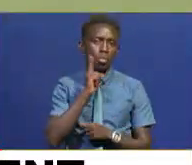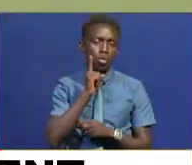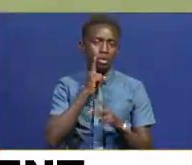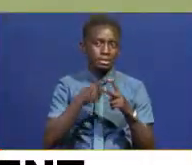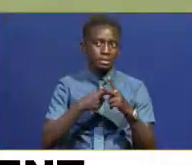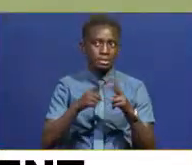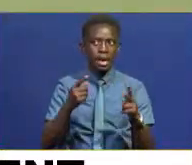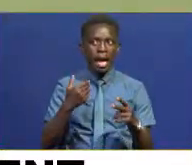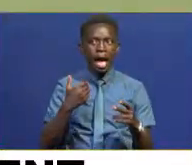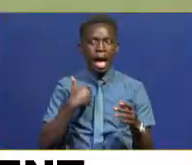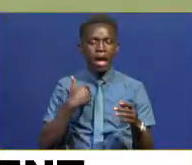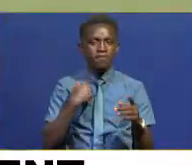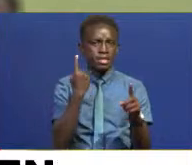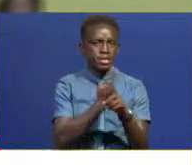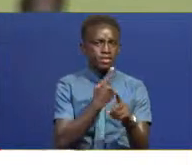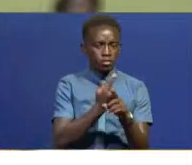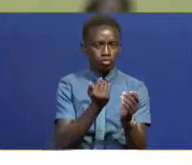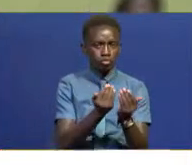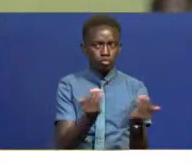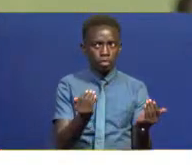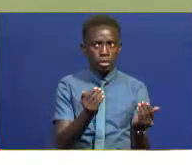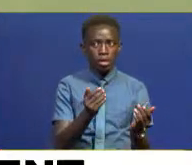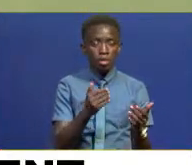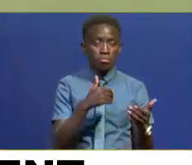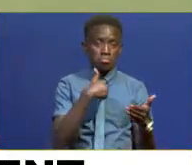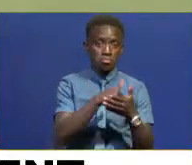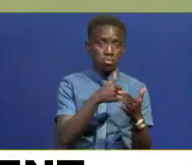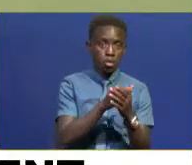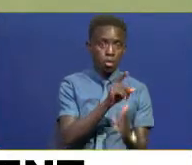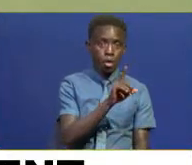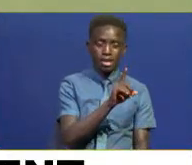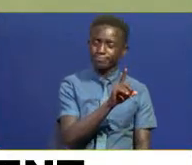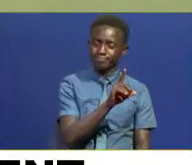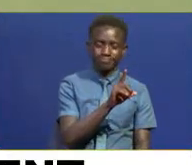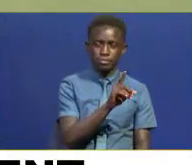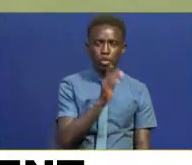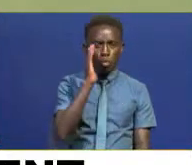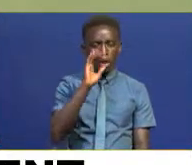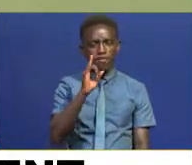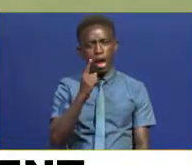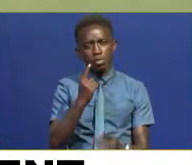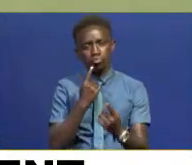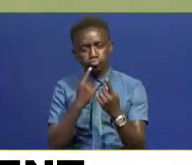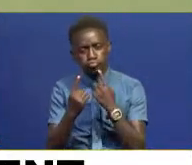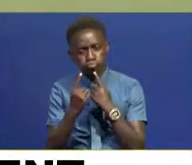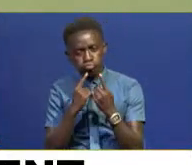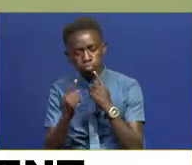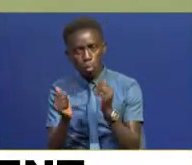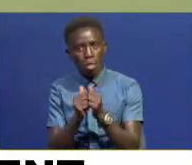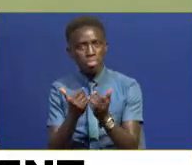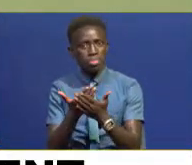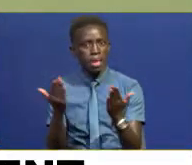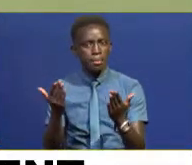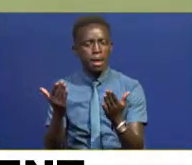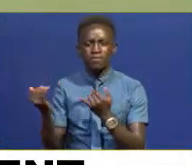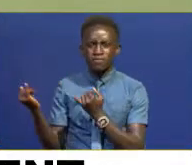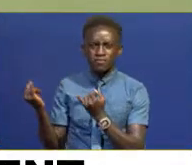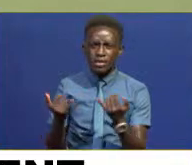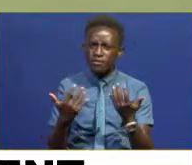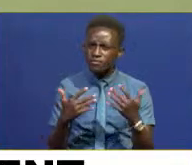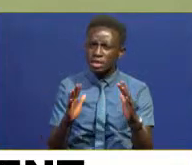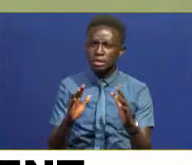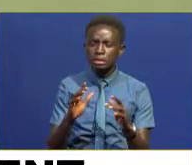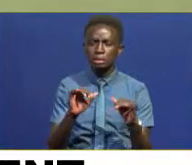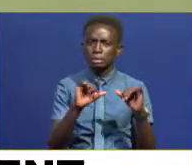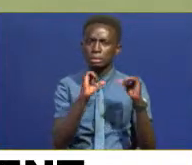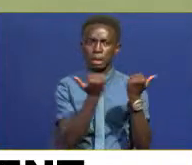the children. Apart from just playing football, we'll have some talks with them. We've invited one of the agencies that